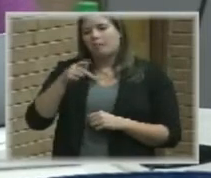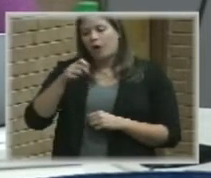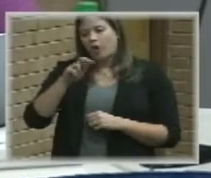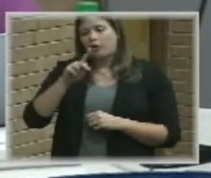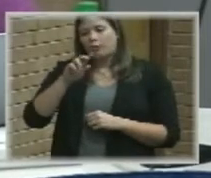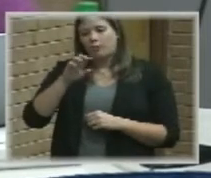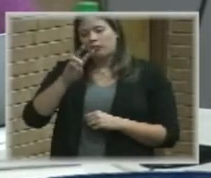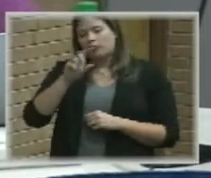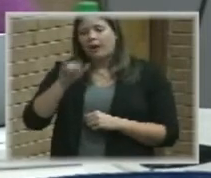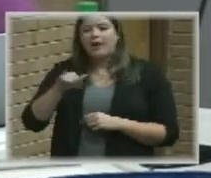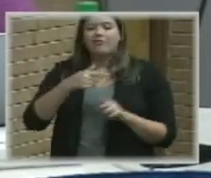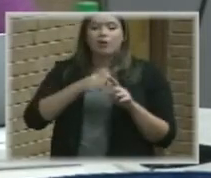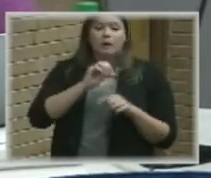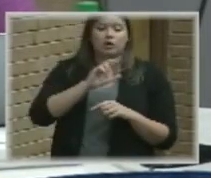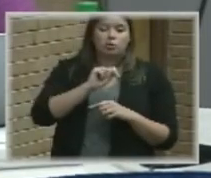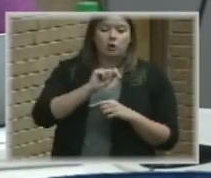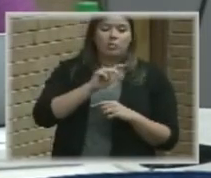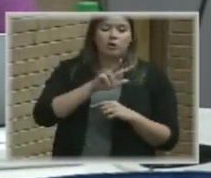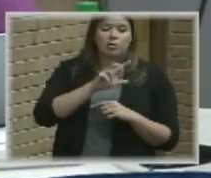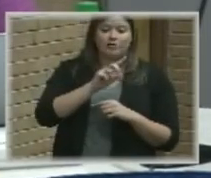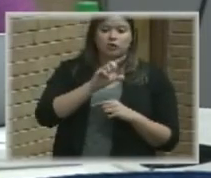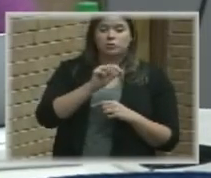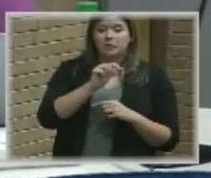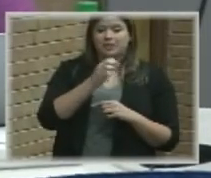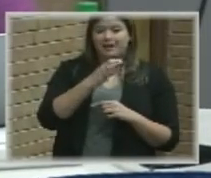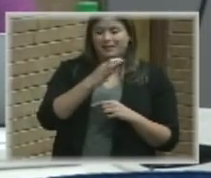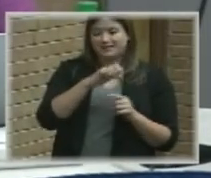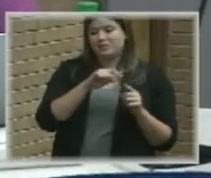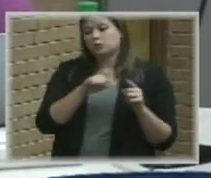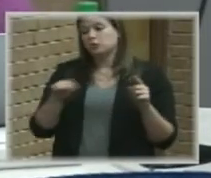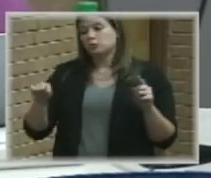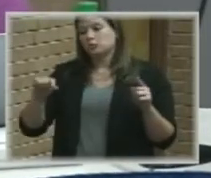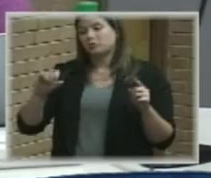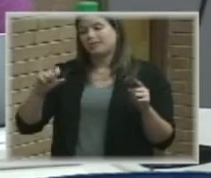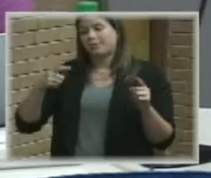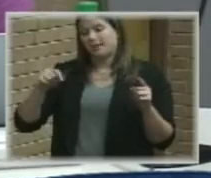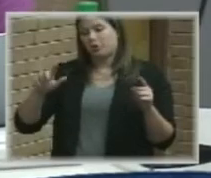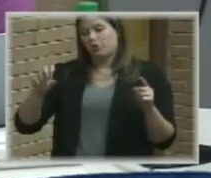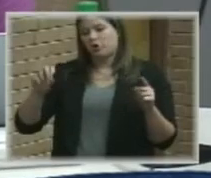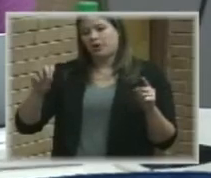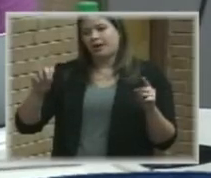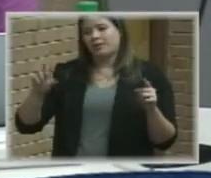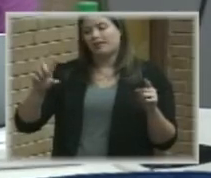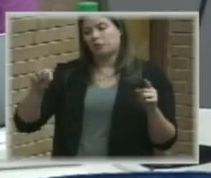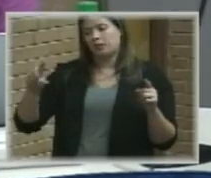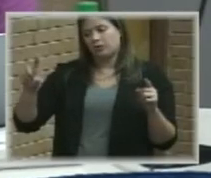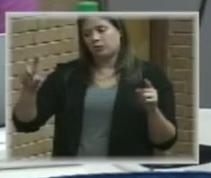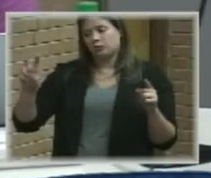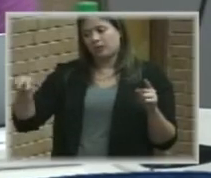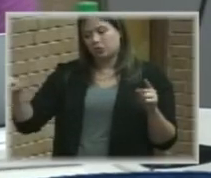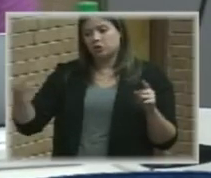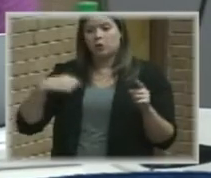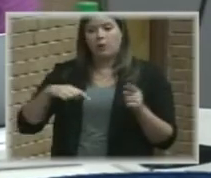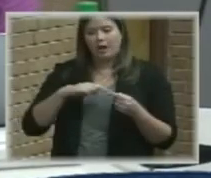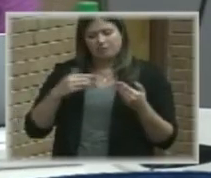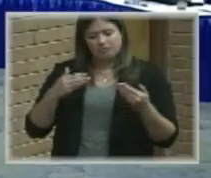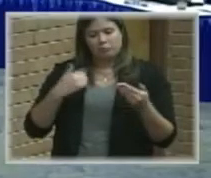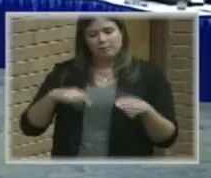2019 through September 30th, 2022. I move that we adopt the resolution before us.